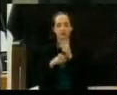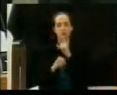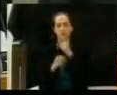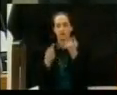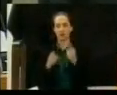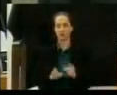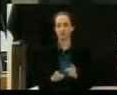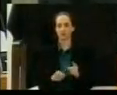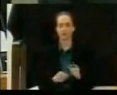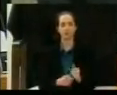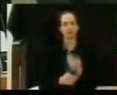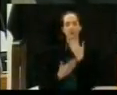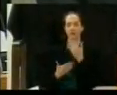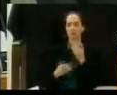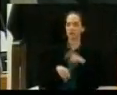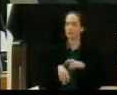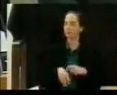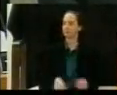Thank you for your time.